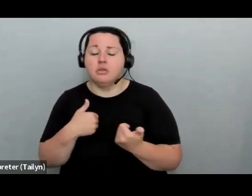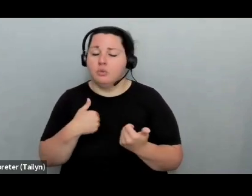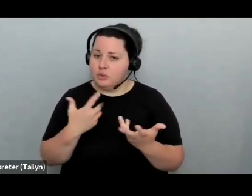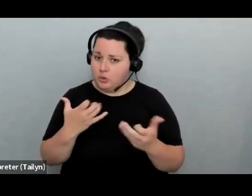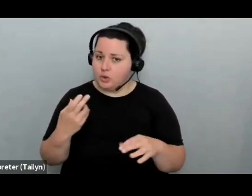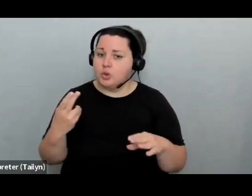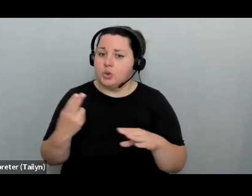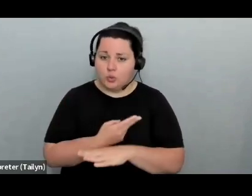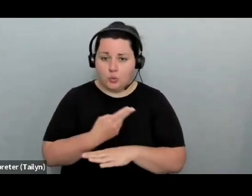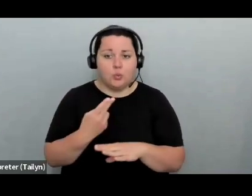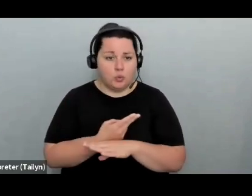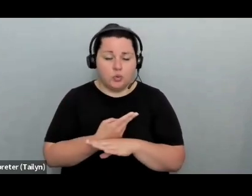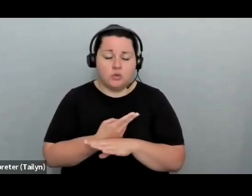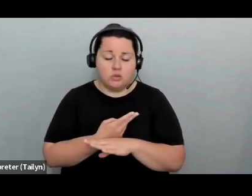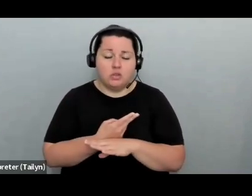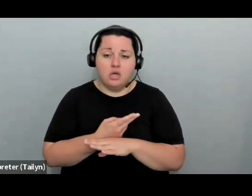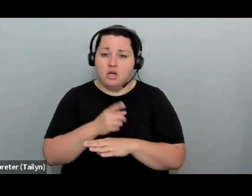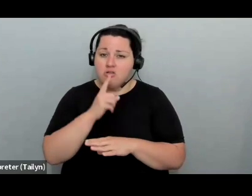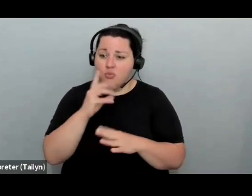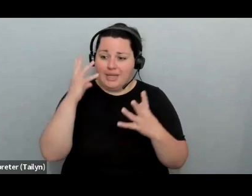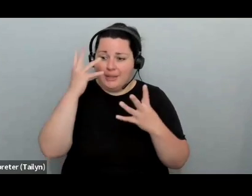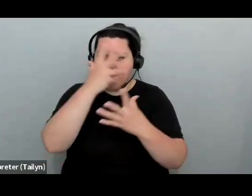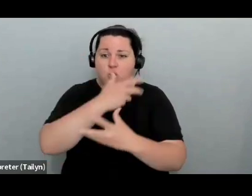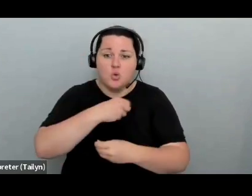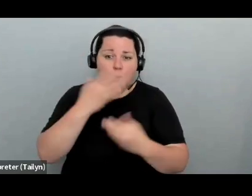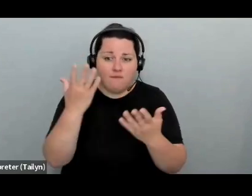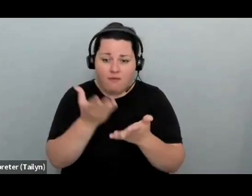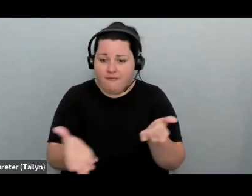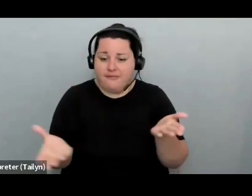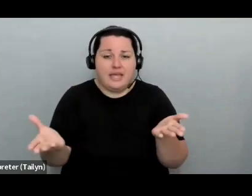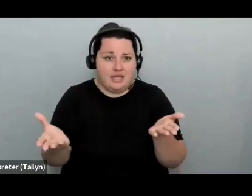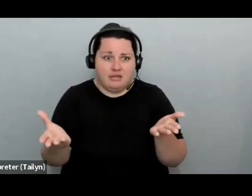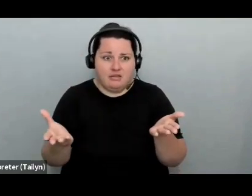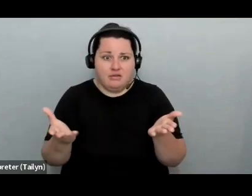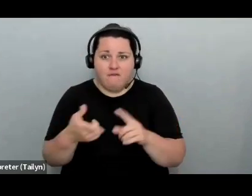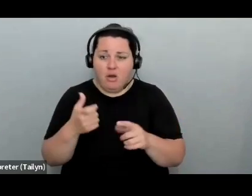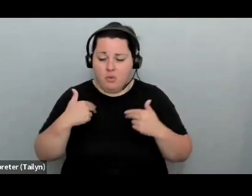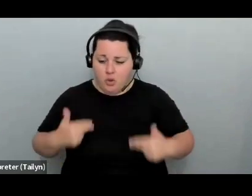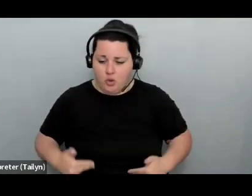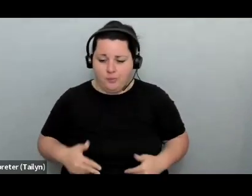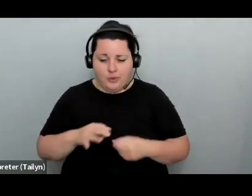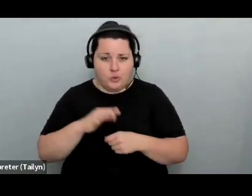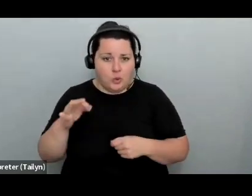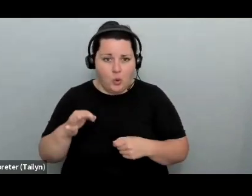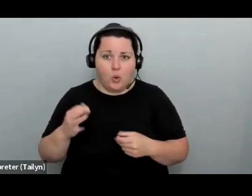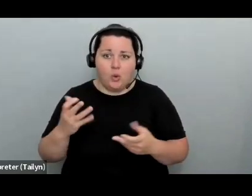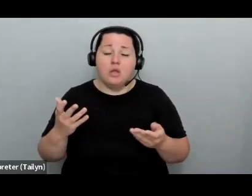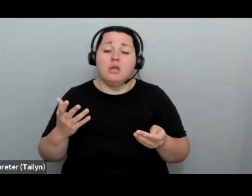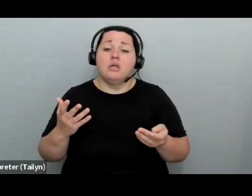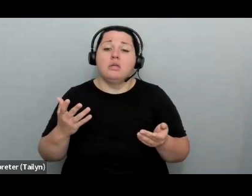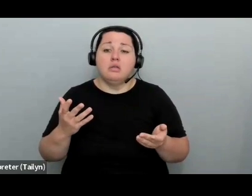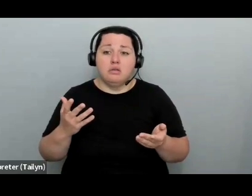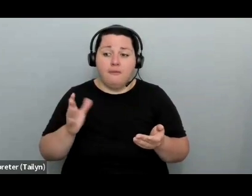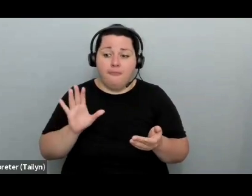really utilize all the beautifulness that is a human soul and a human being and